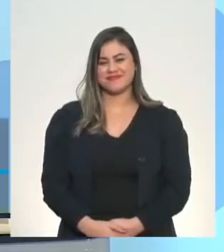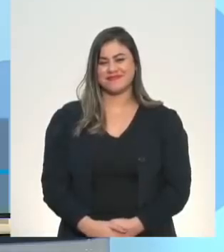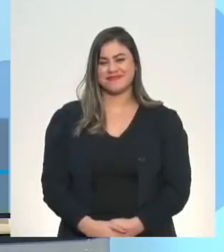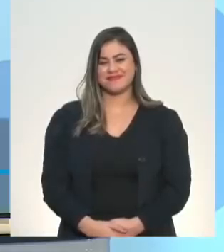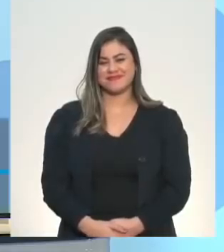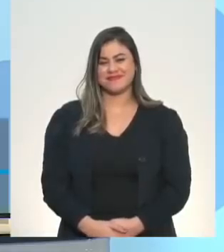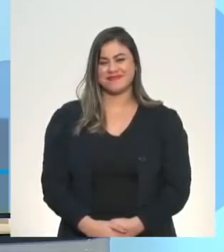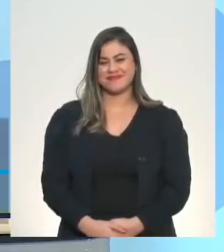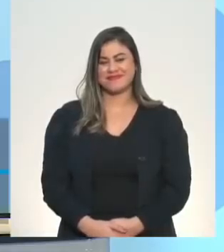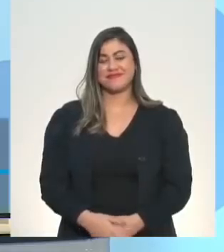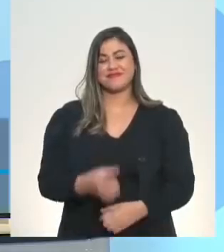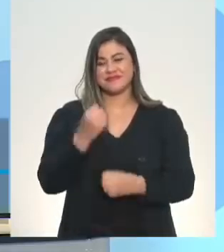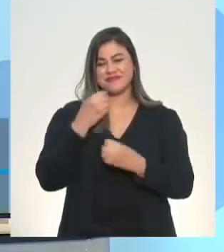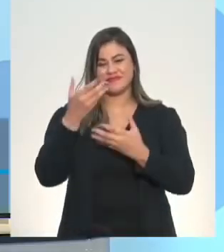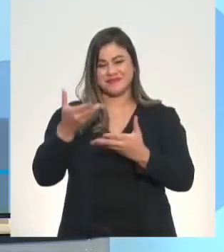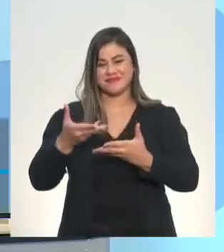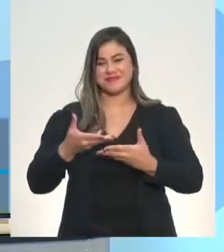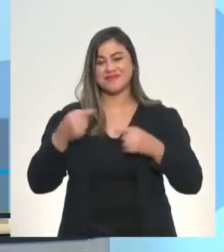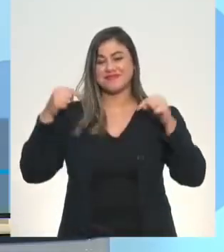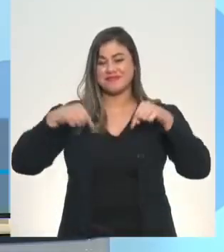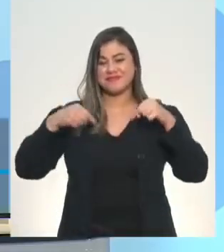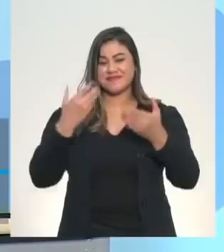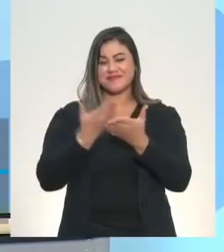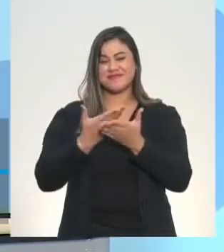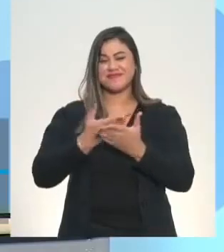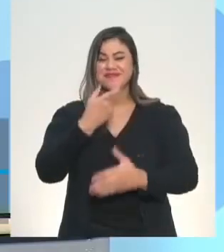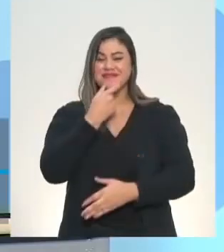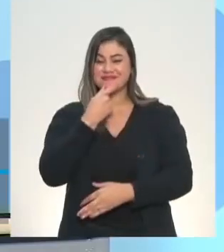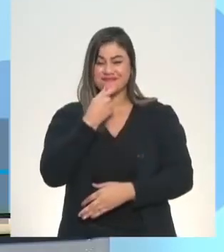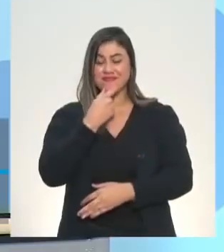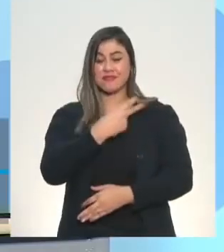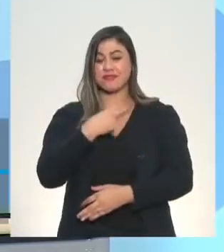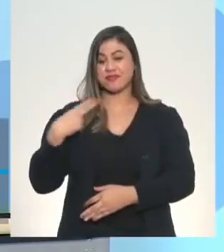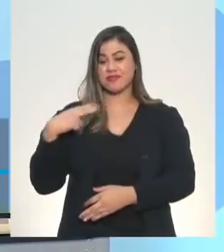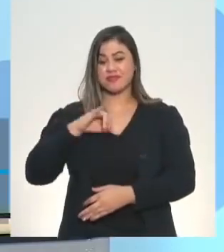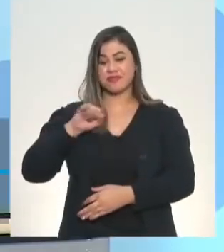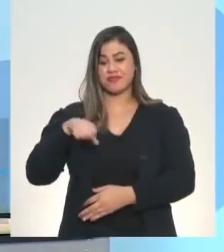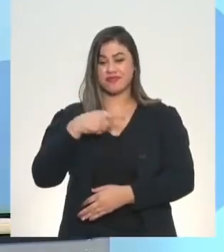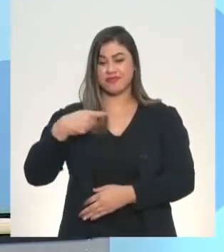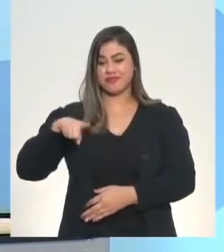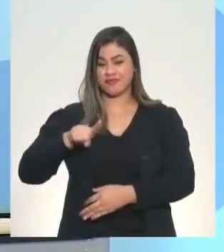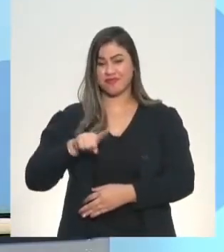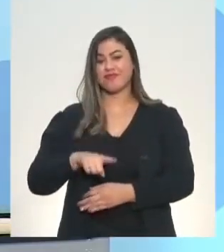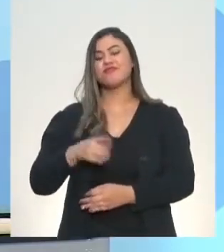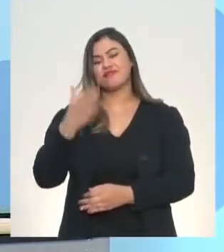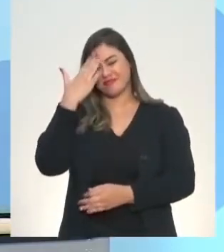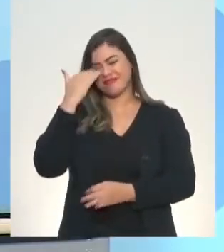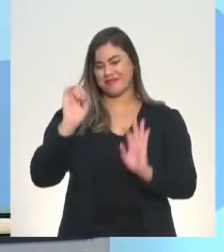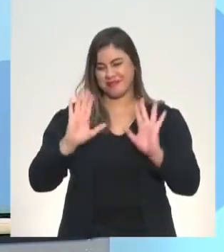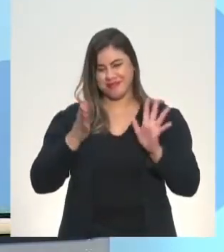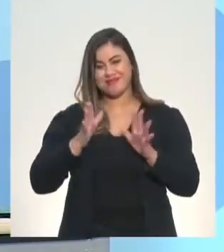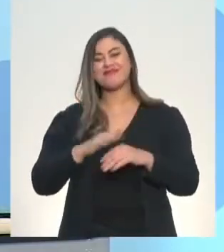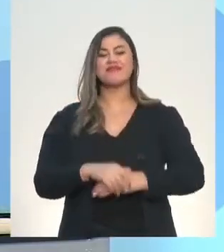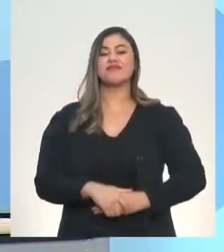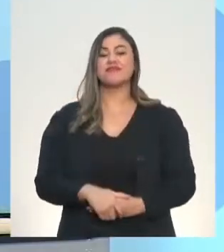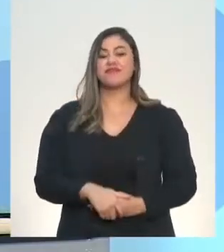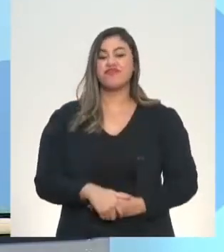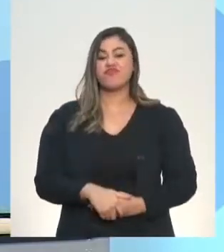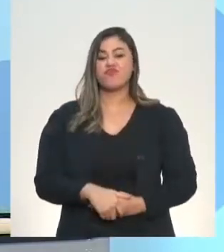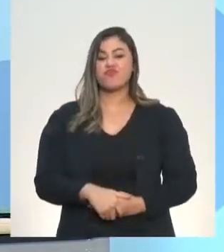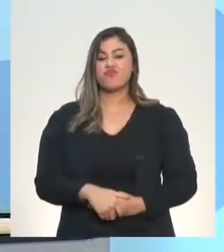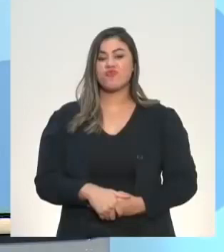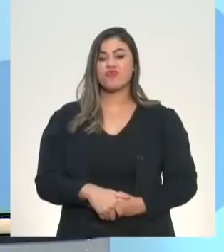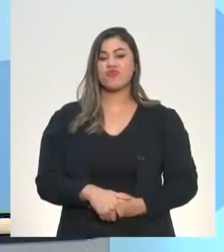English class. Sejam bem-vindos aí a esta aula de inglês. My name is João, as you know it. Vocês sabem já que meu nome é João. And with us